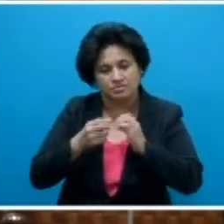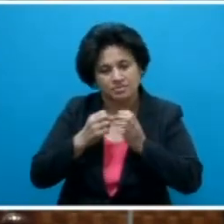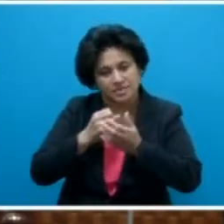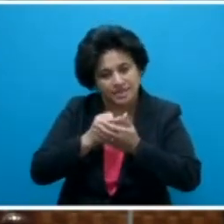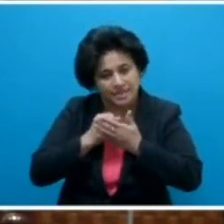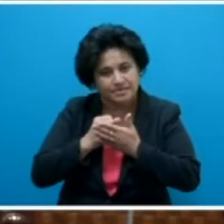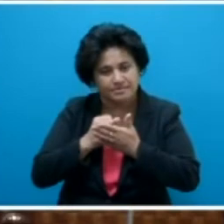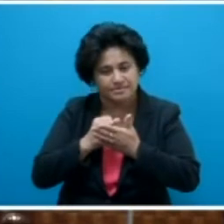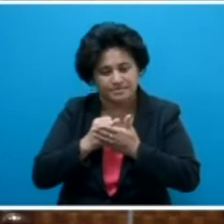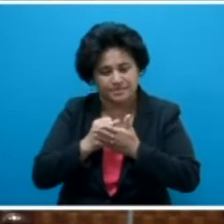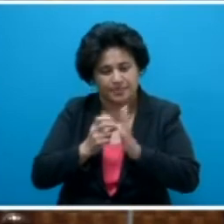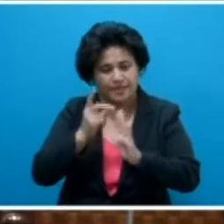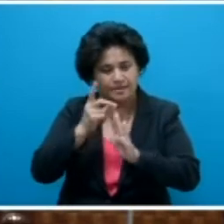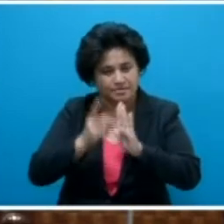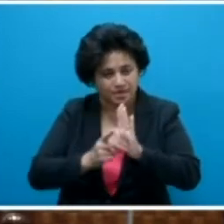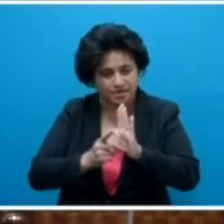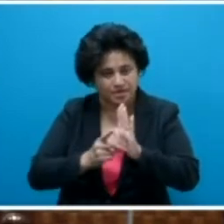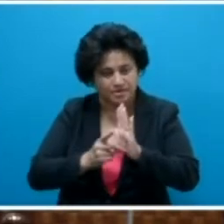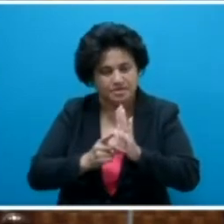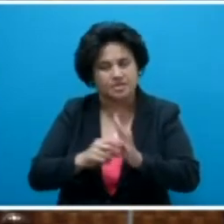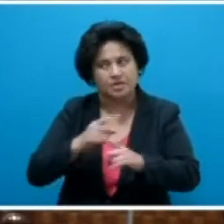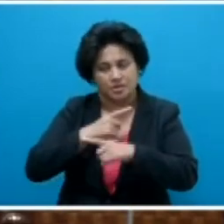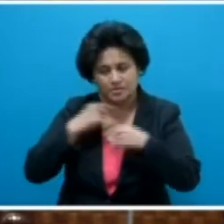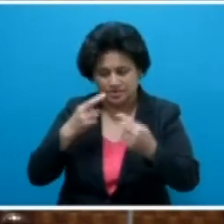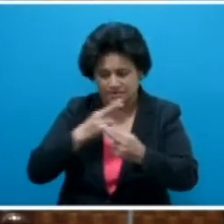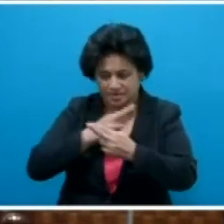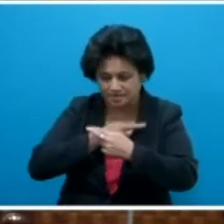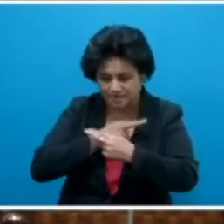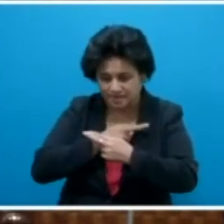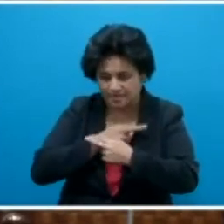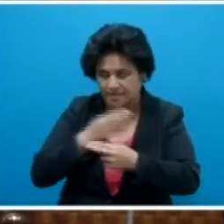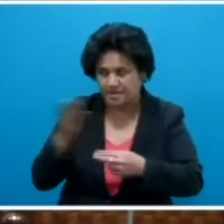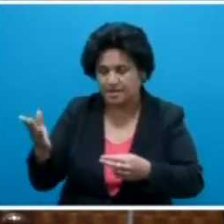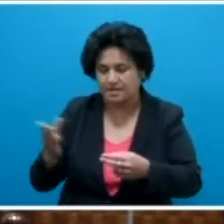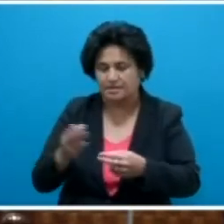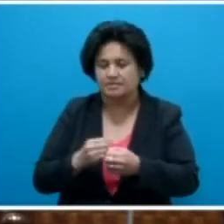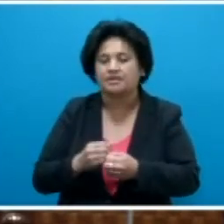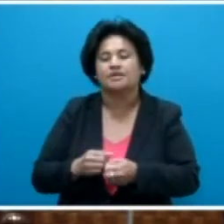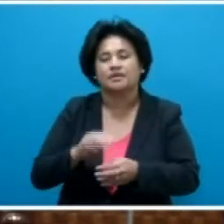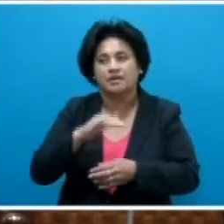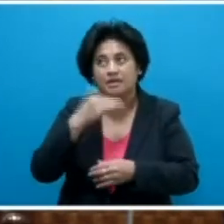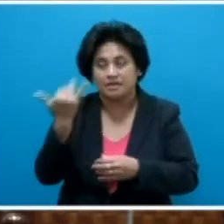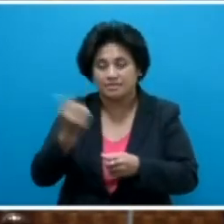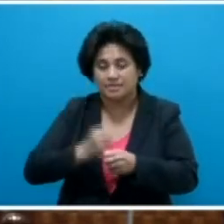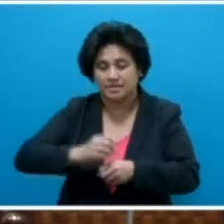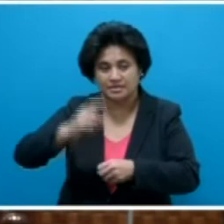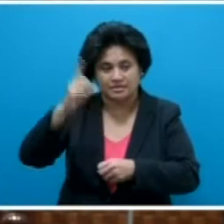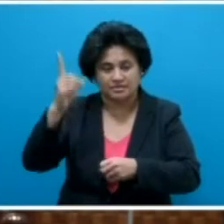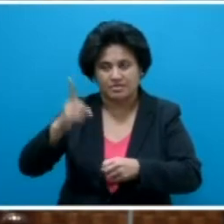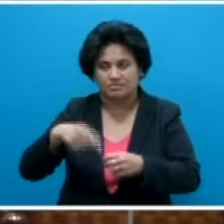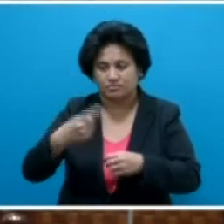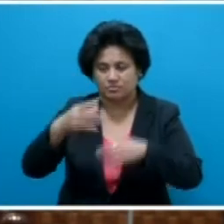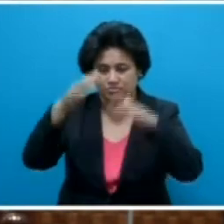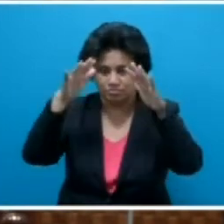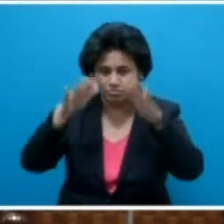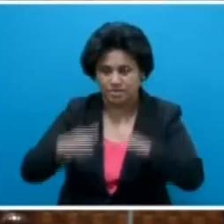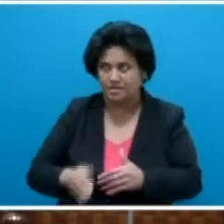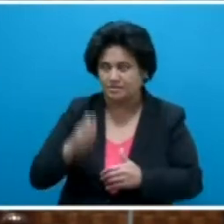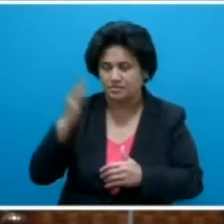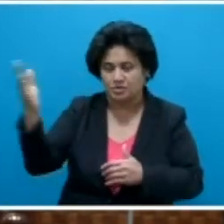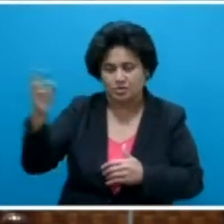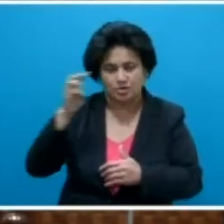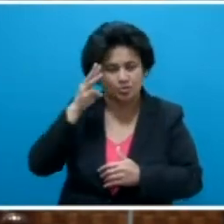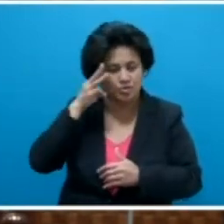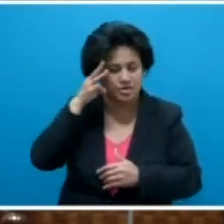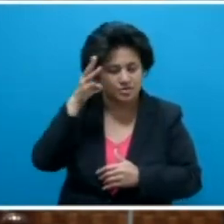deserves utmost respect. May Almighty God continue to bless you with great wisdom as